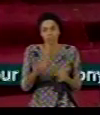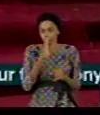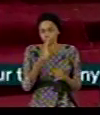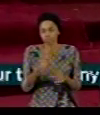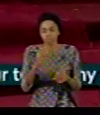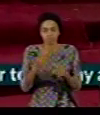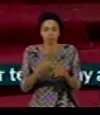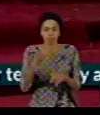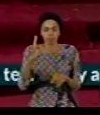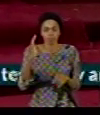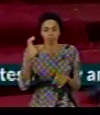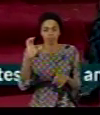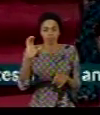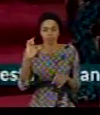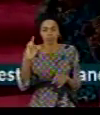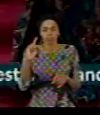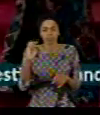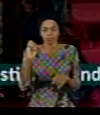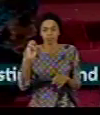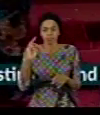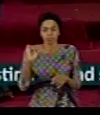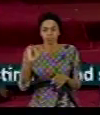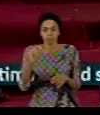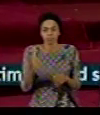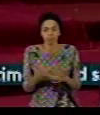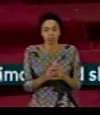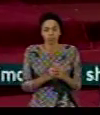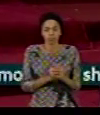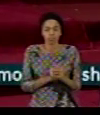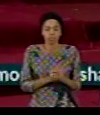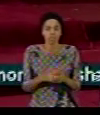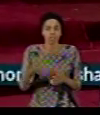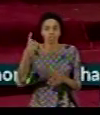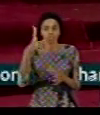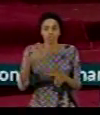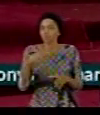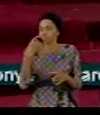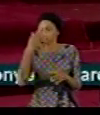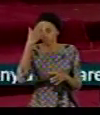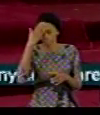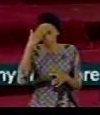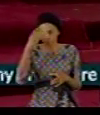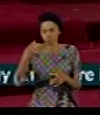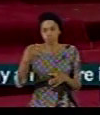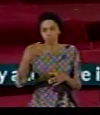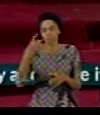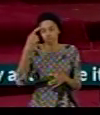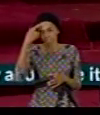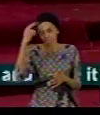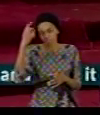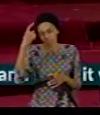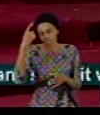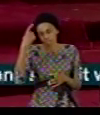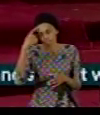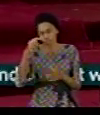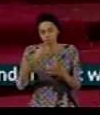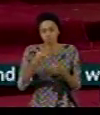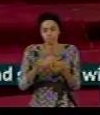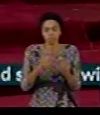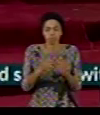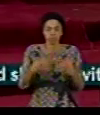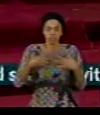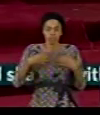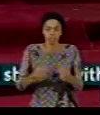in his own wisdom, and who knows the very cause of the problem, healed the family in the last in the February edition of